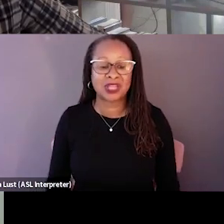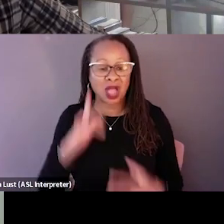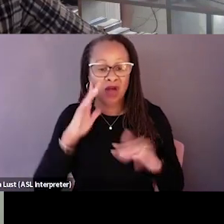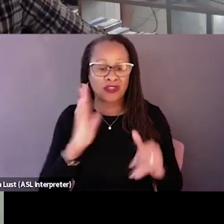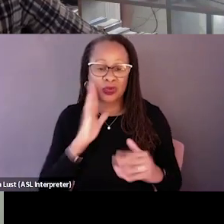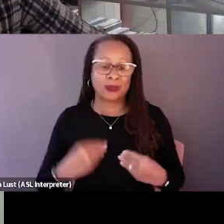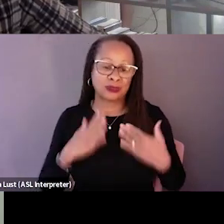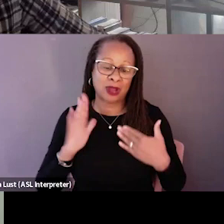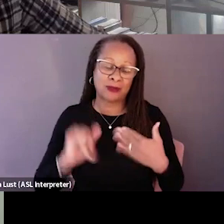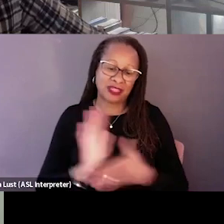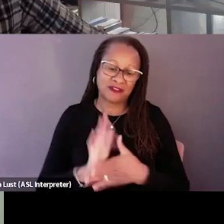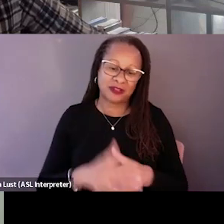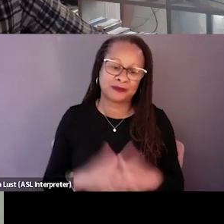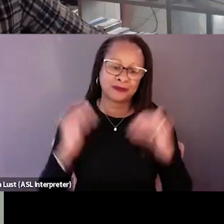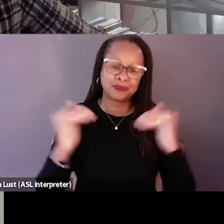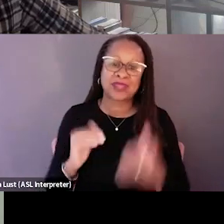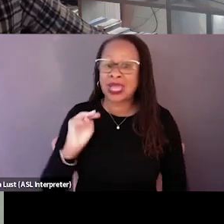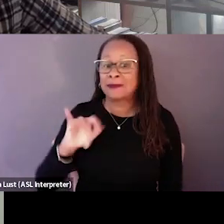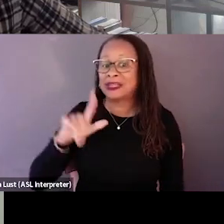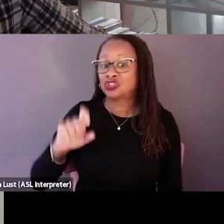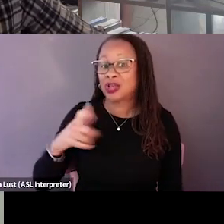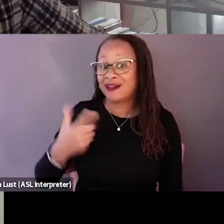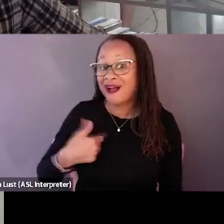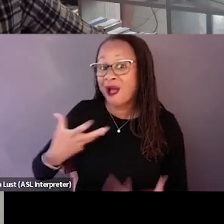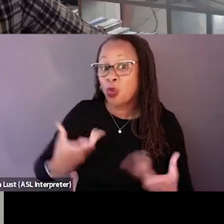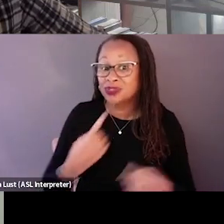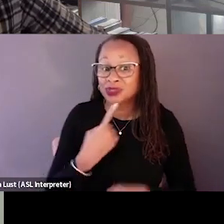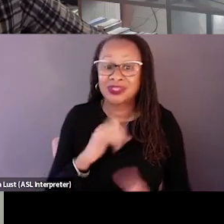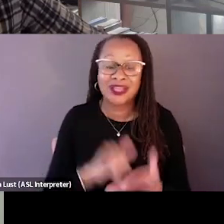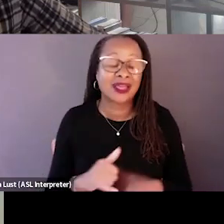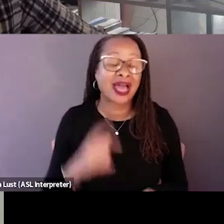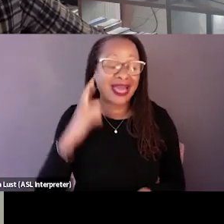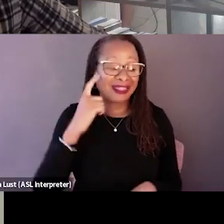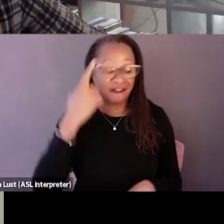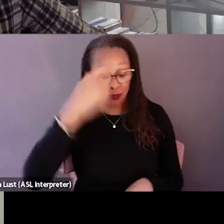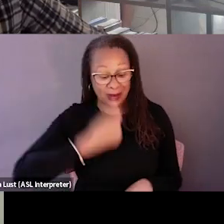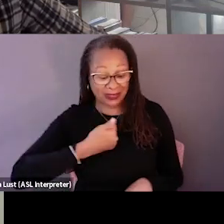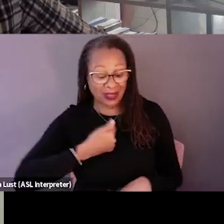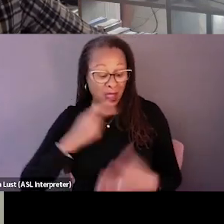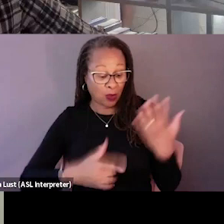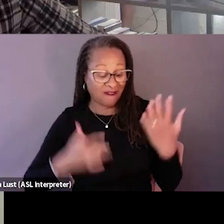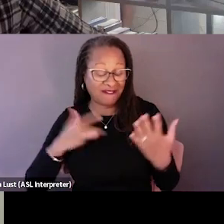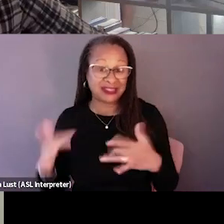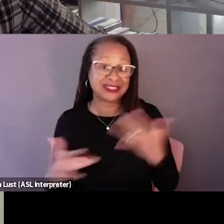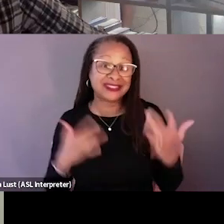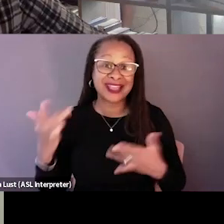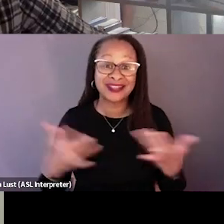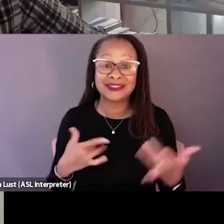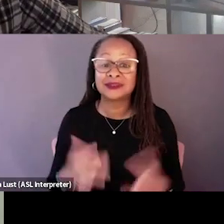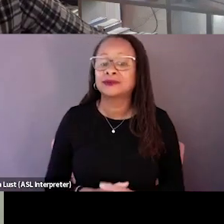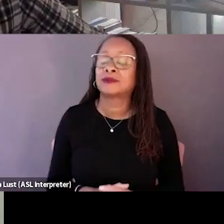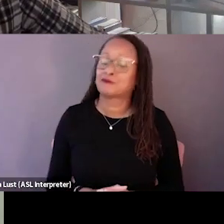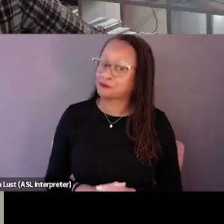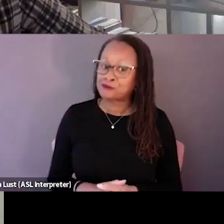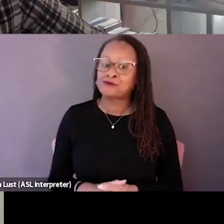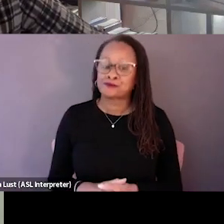film. I want to say that I think that for me, what feels really exciting is the